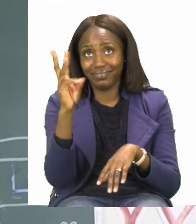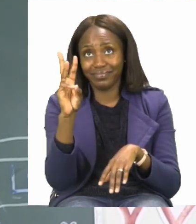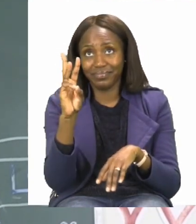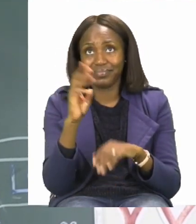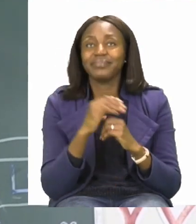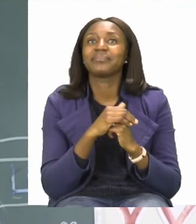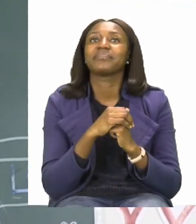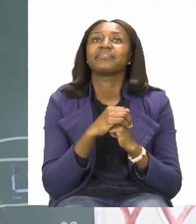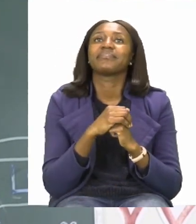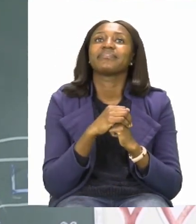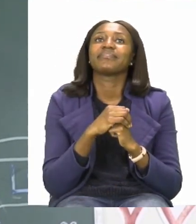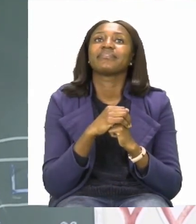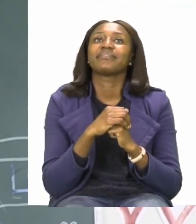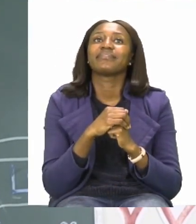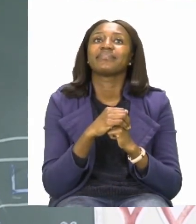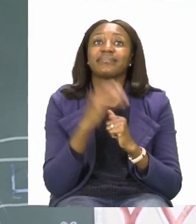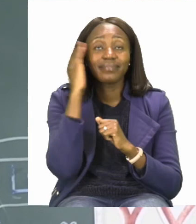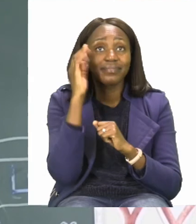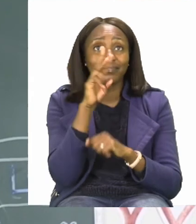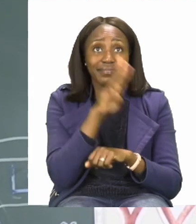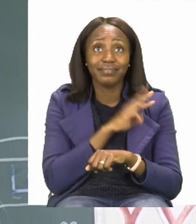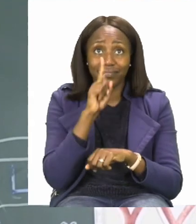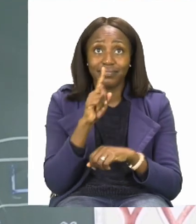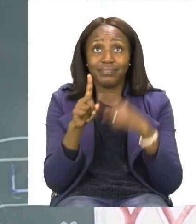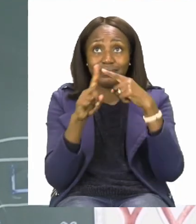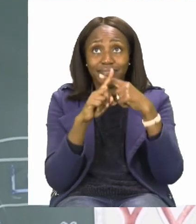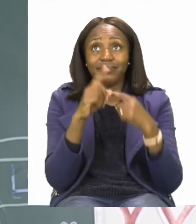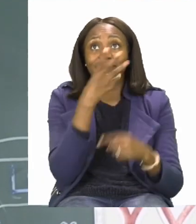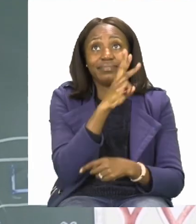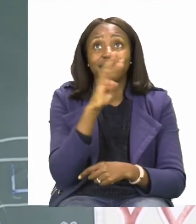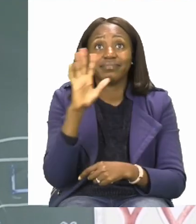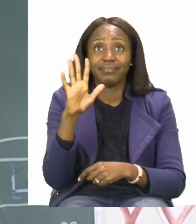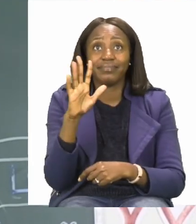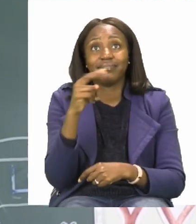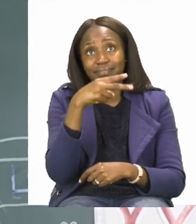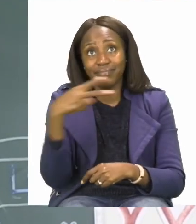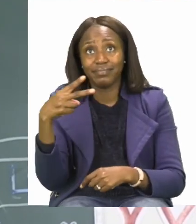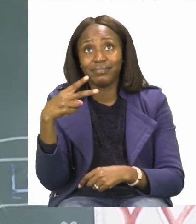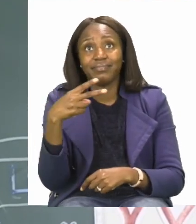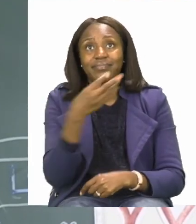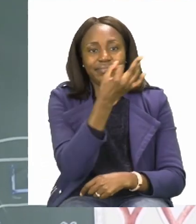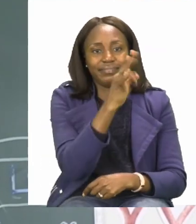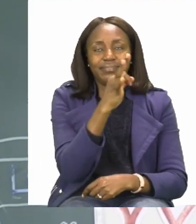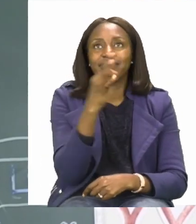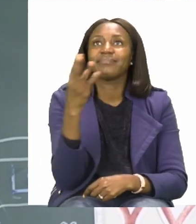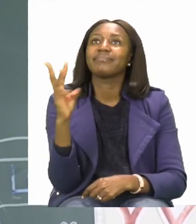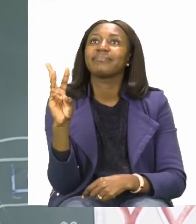answer. We now know that 31 plus 65 will give us